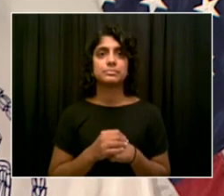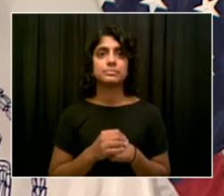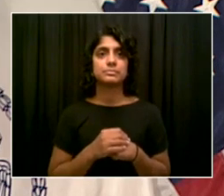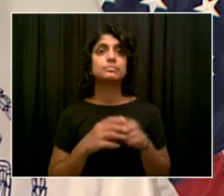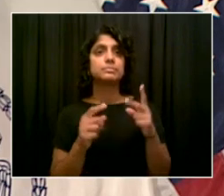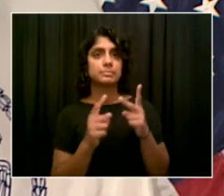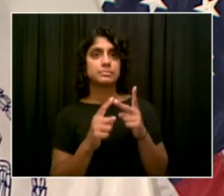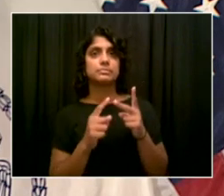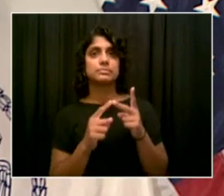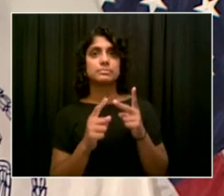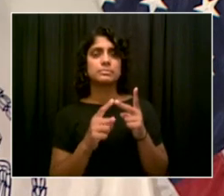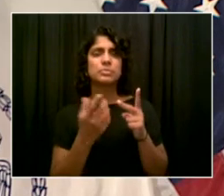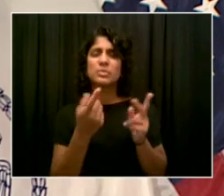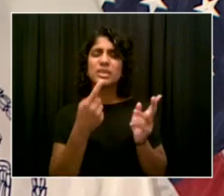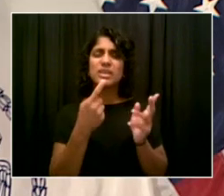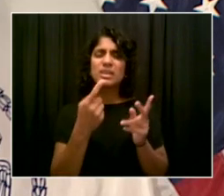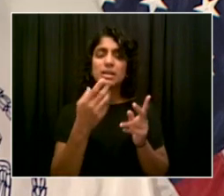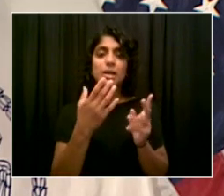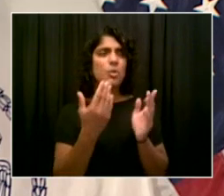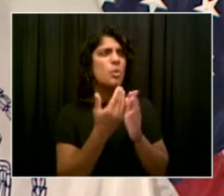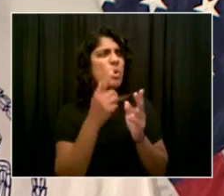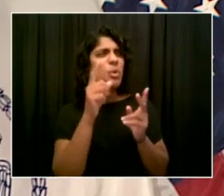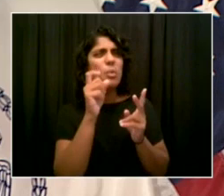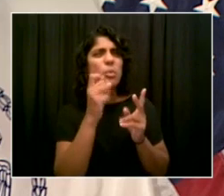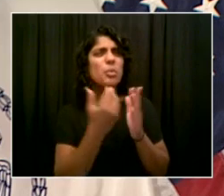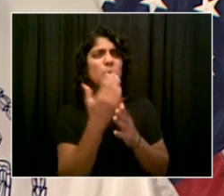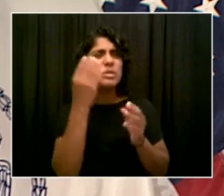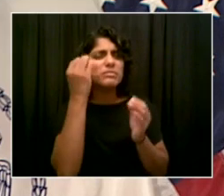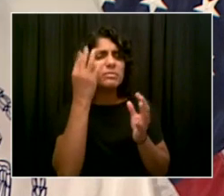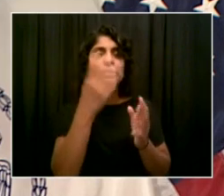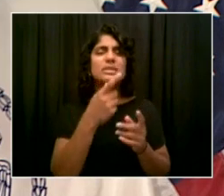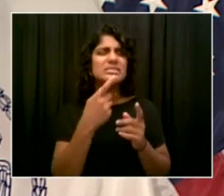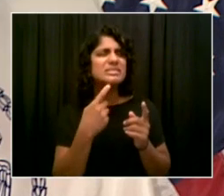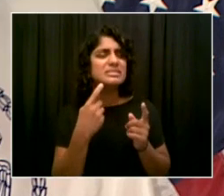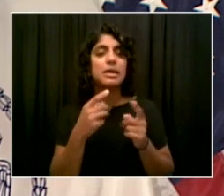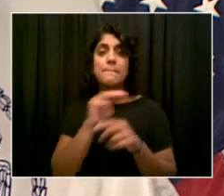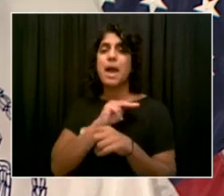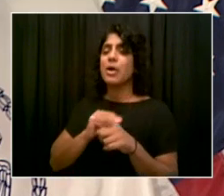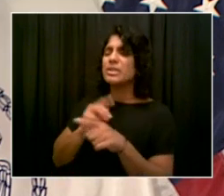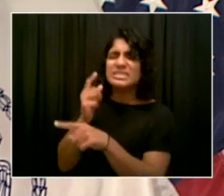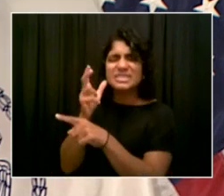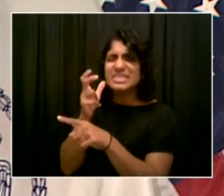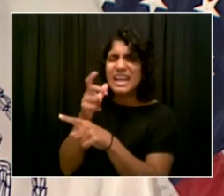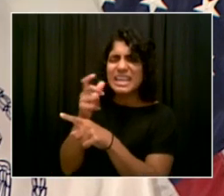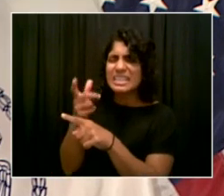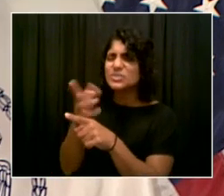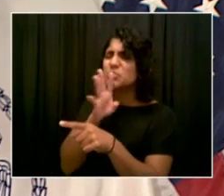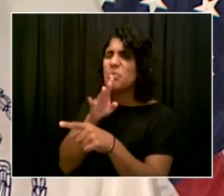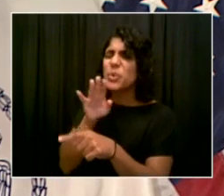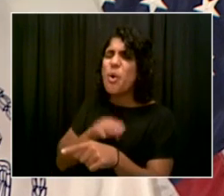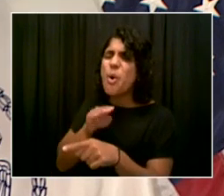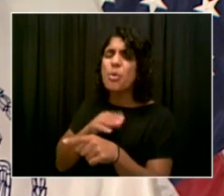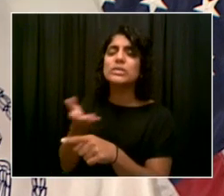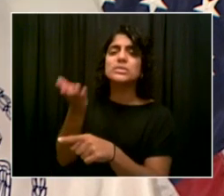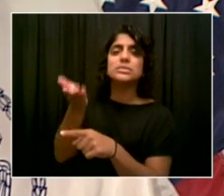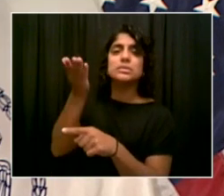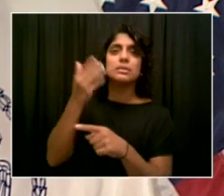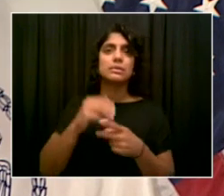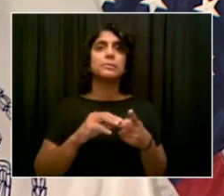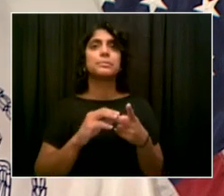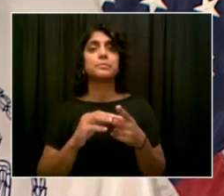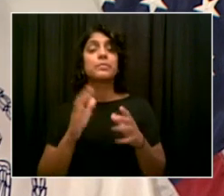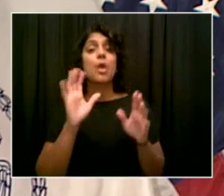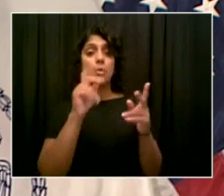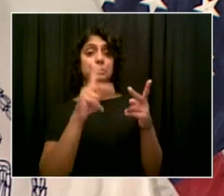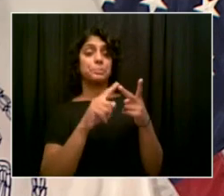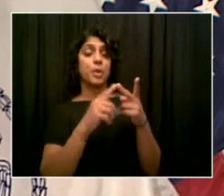well. Yeah, no worries. My question was just when will guidance be released for parents and students, and what are conversations like